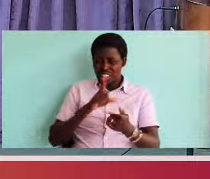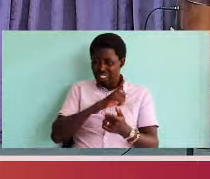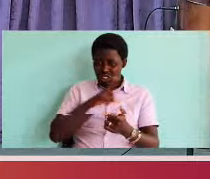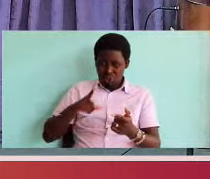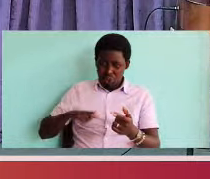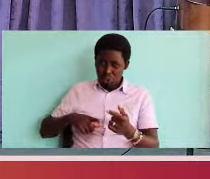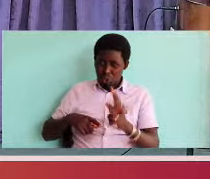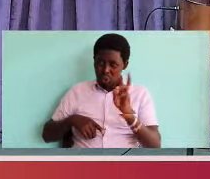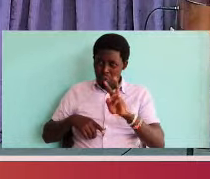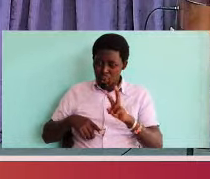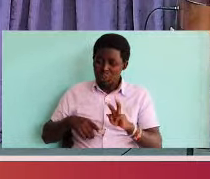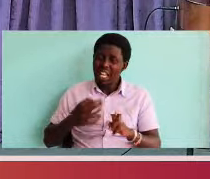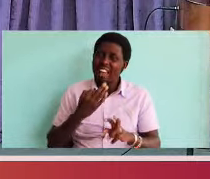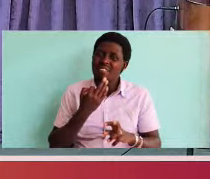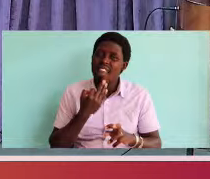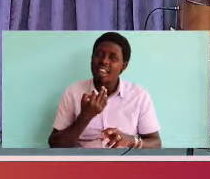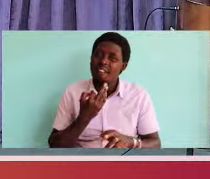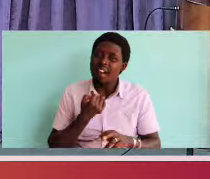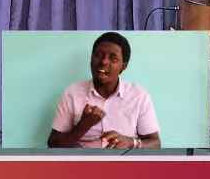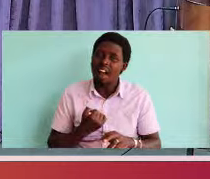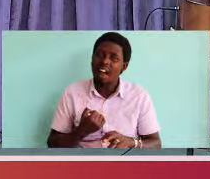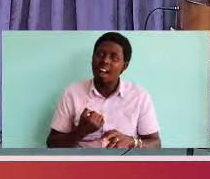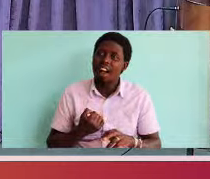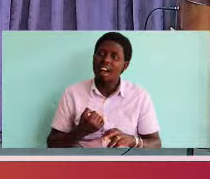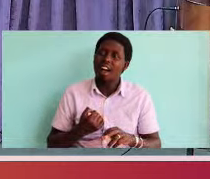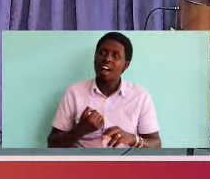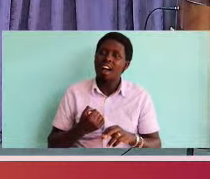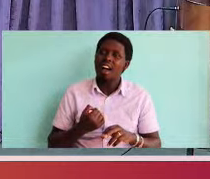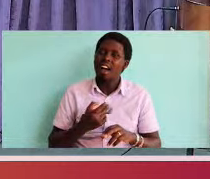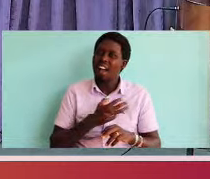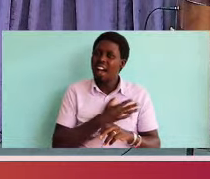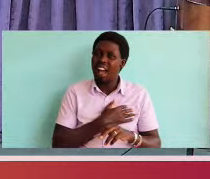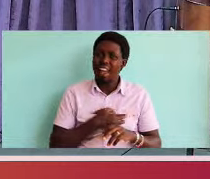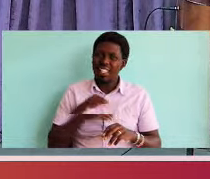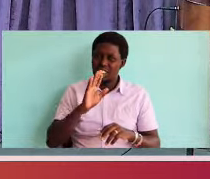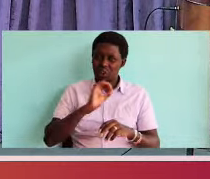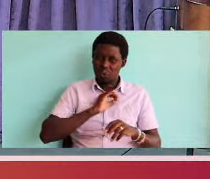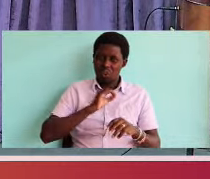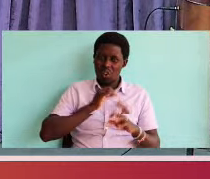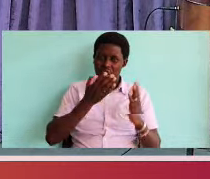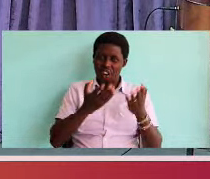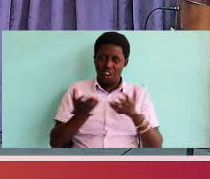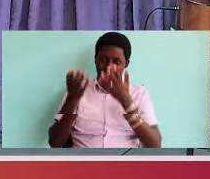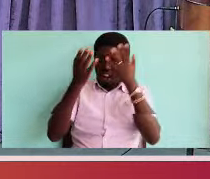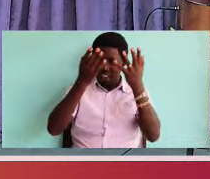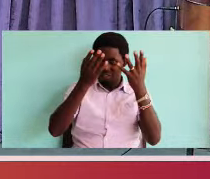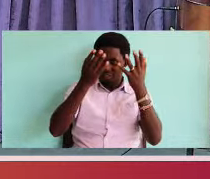with favor on Abel and his offering.